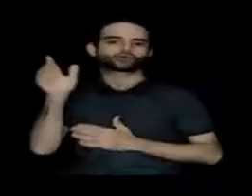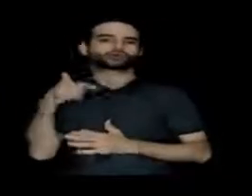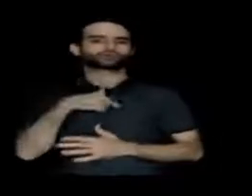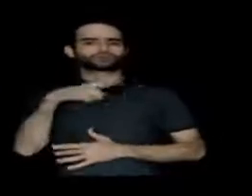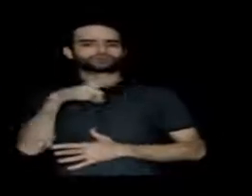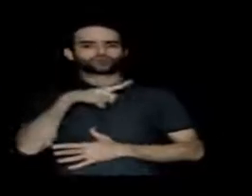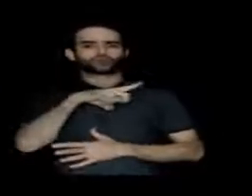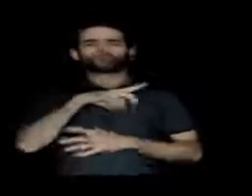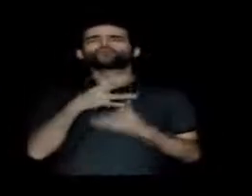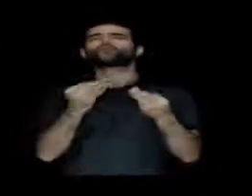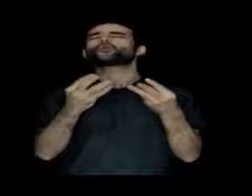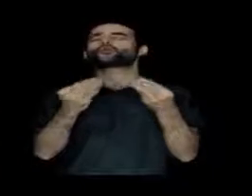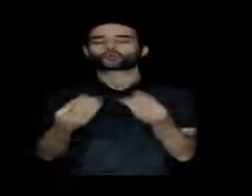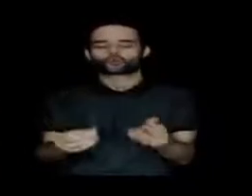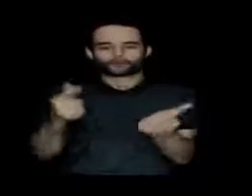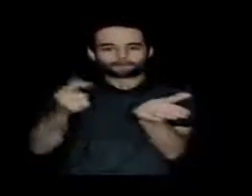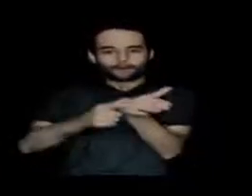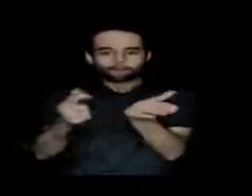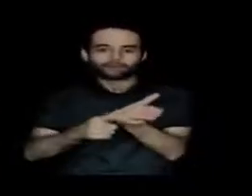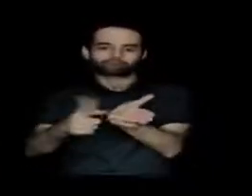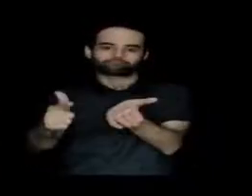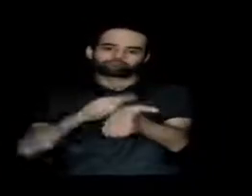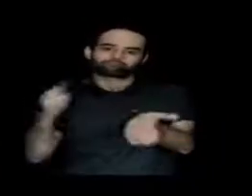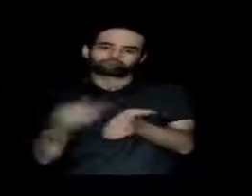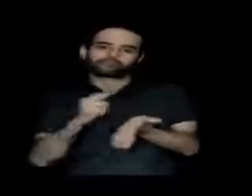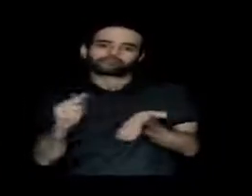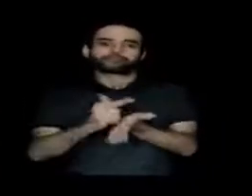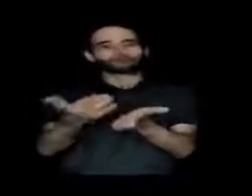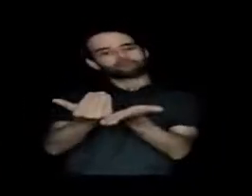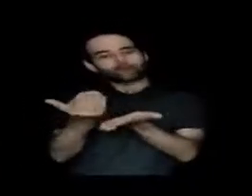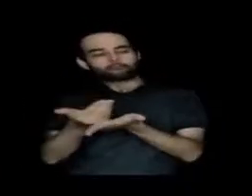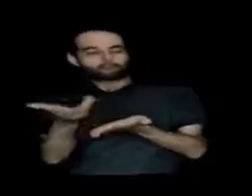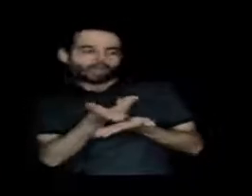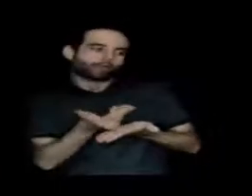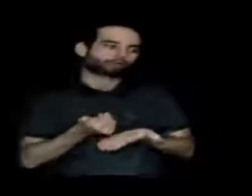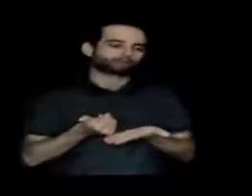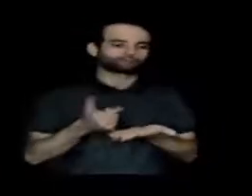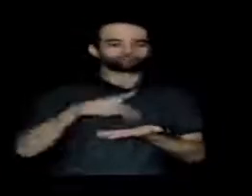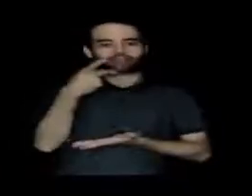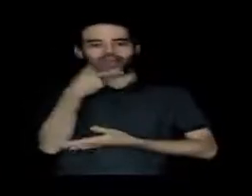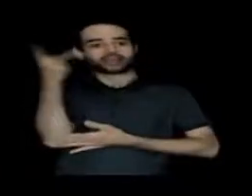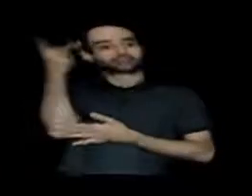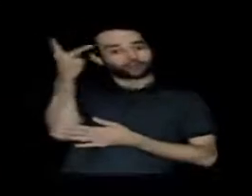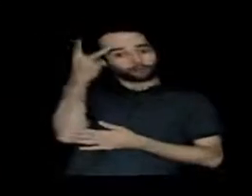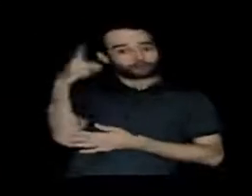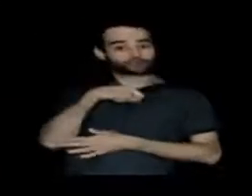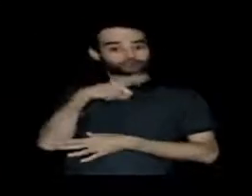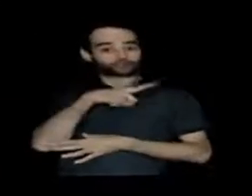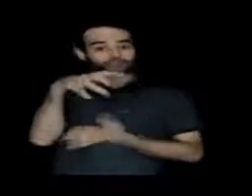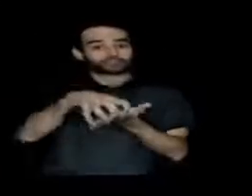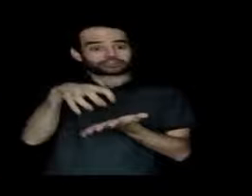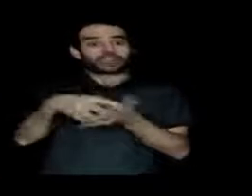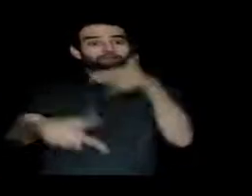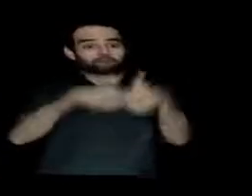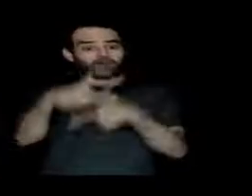country at my disposal that if I wanted I could go there to the university to specialize myself.